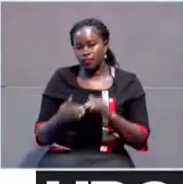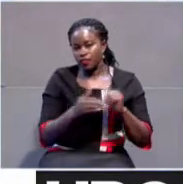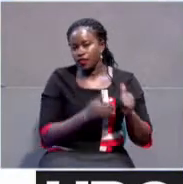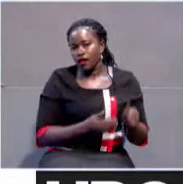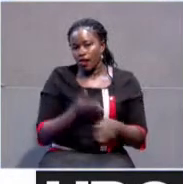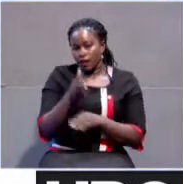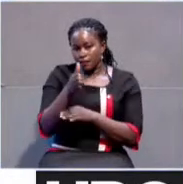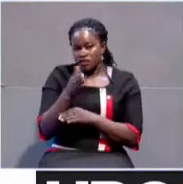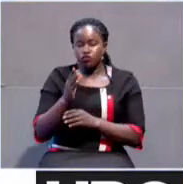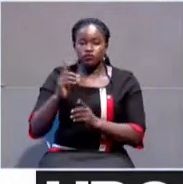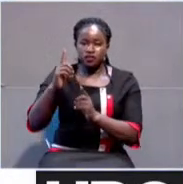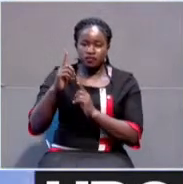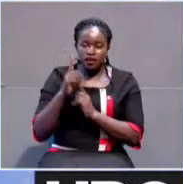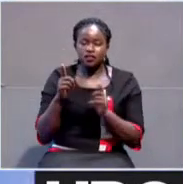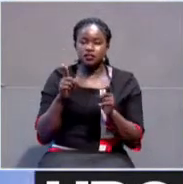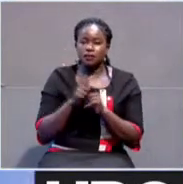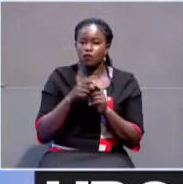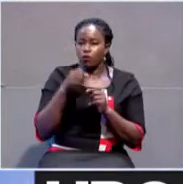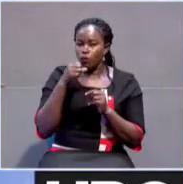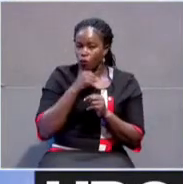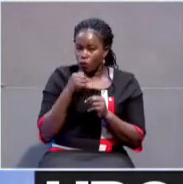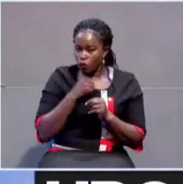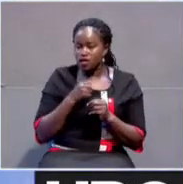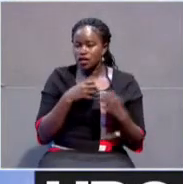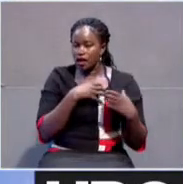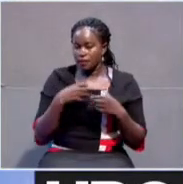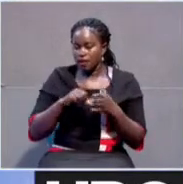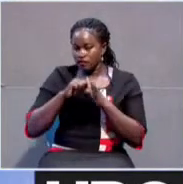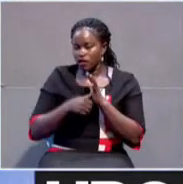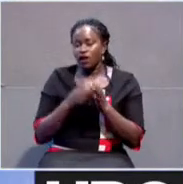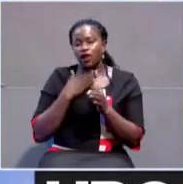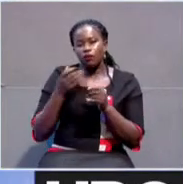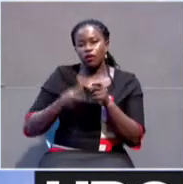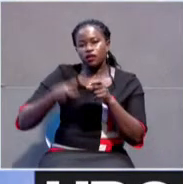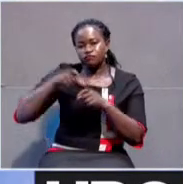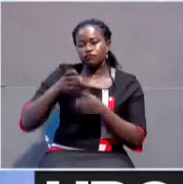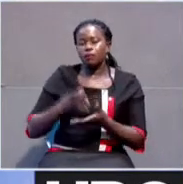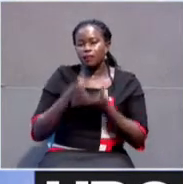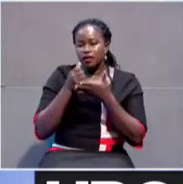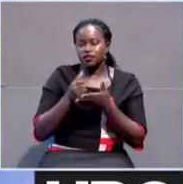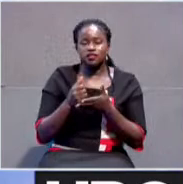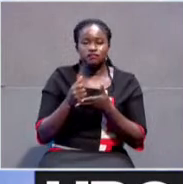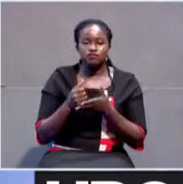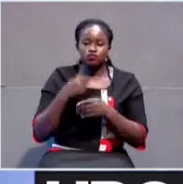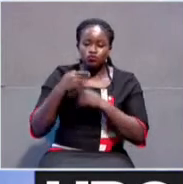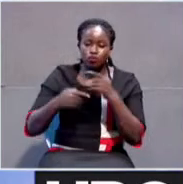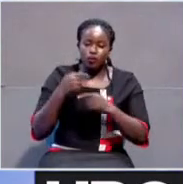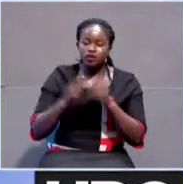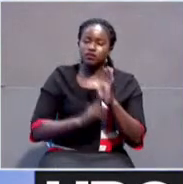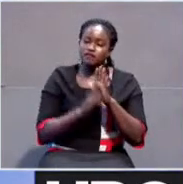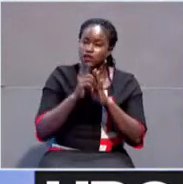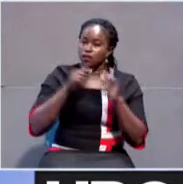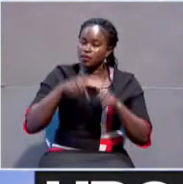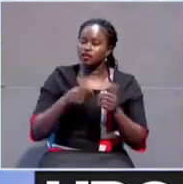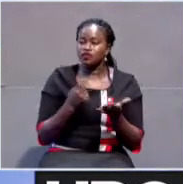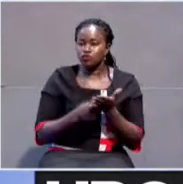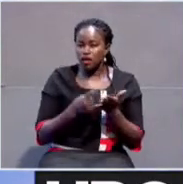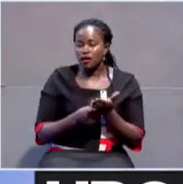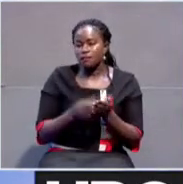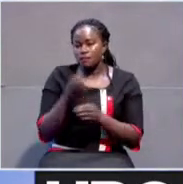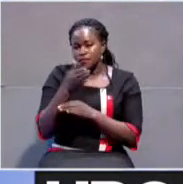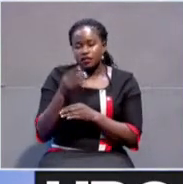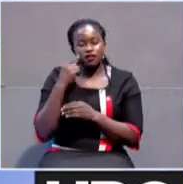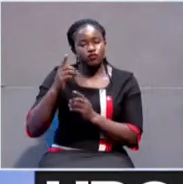Ministry of Defense and Veteran Affairs wants increased budgetary allocation to maintain development in the country. Now, the Minister